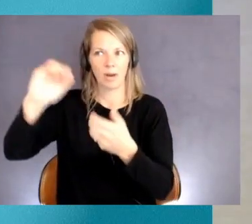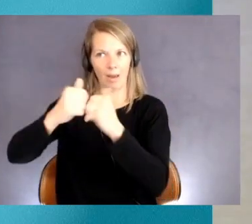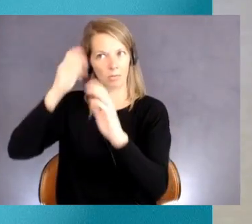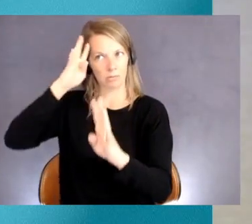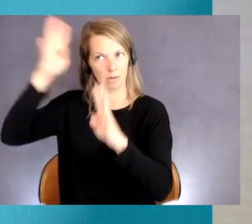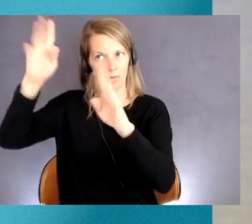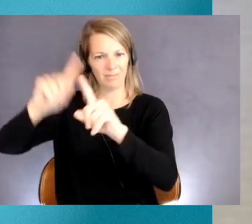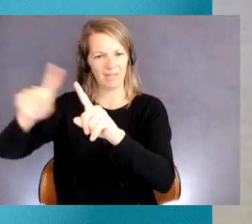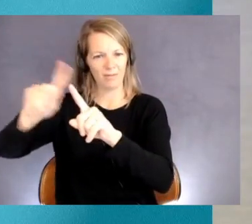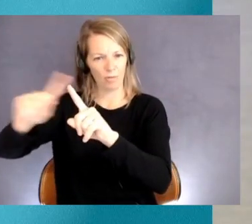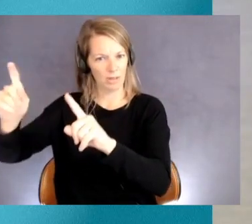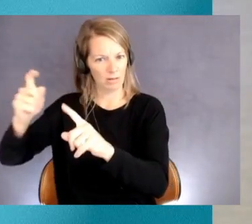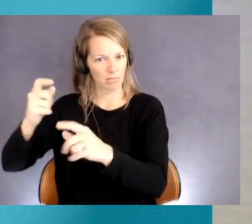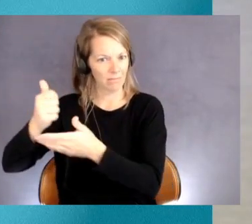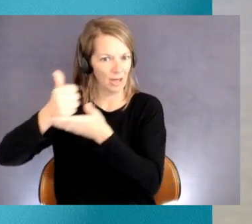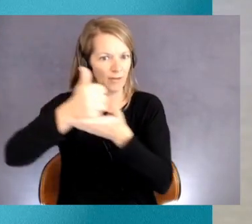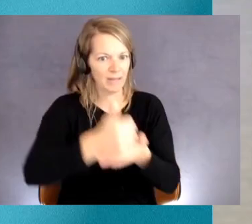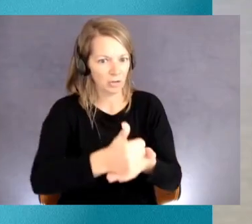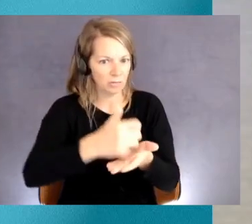interventions.